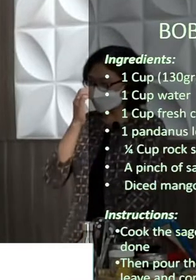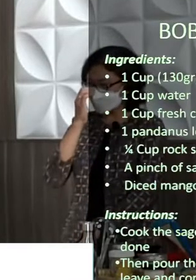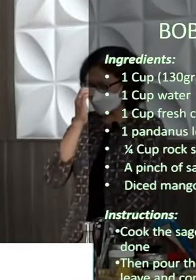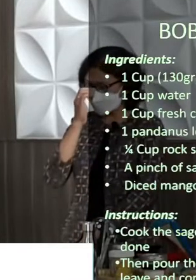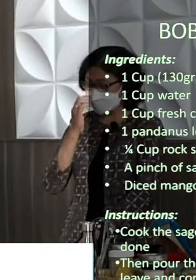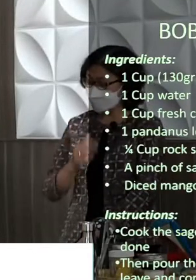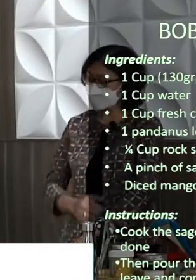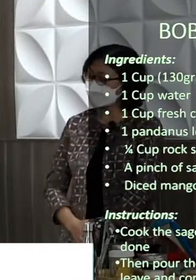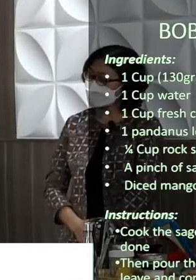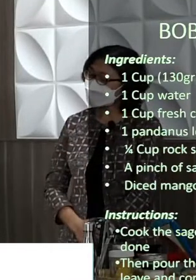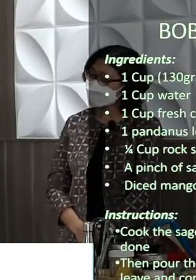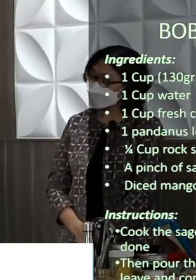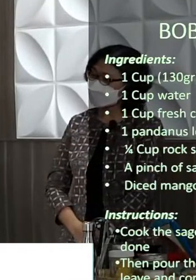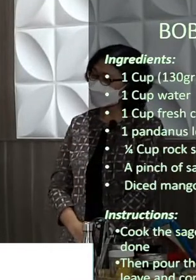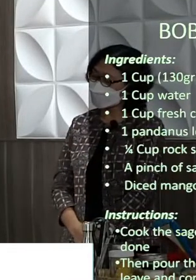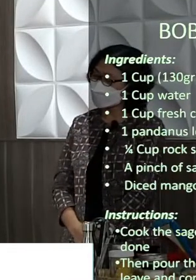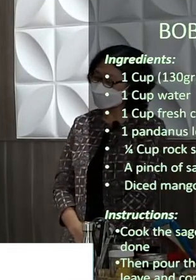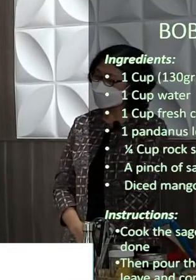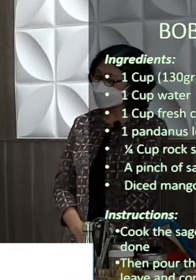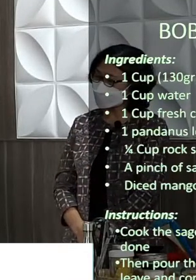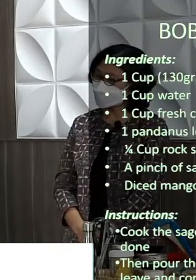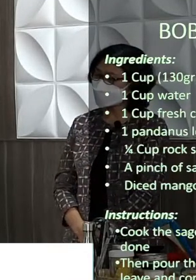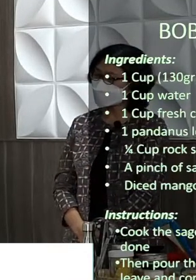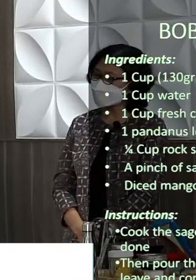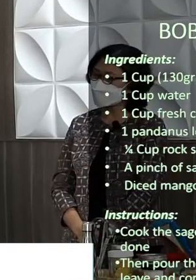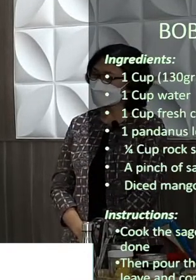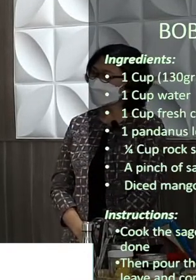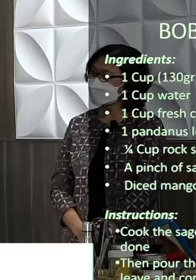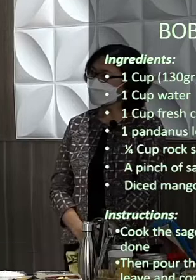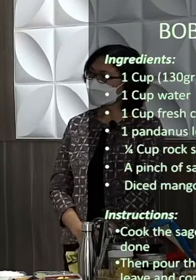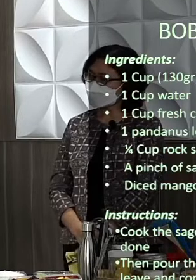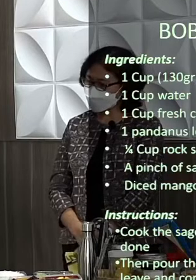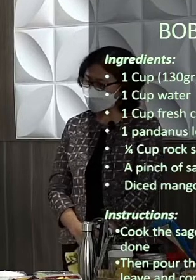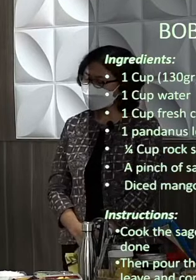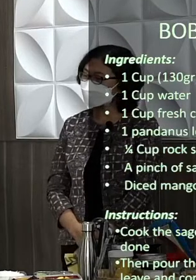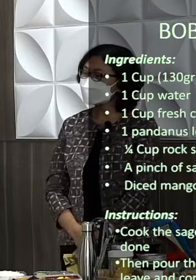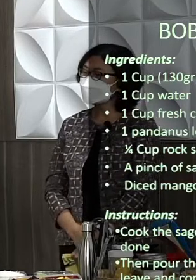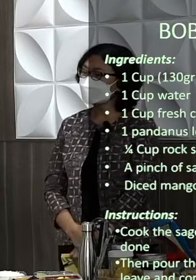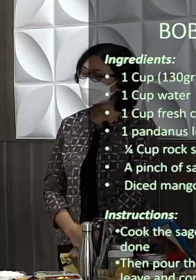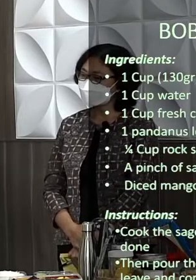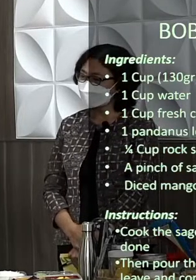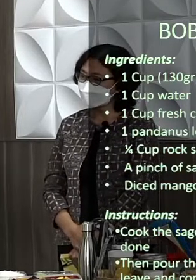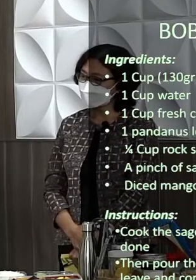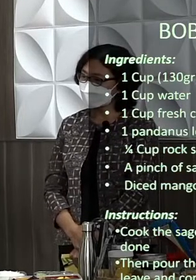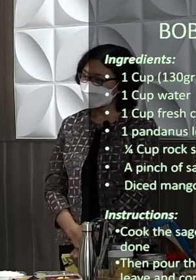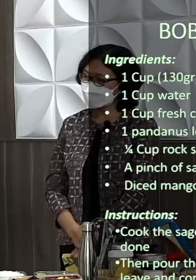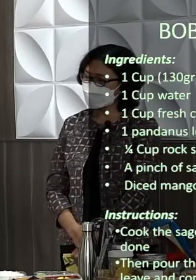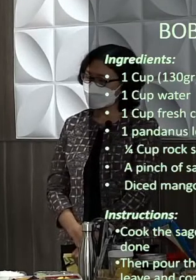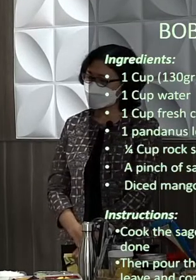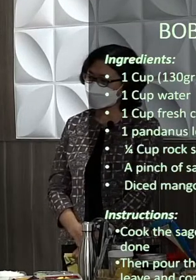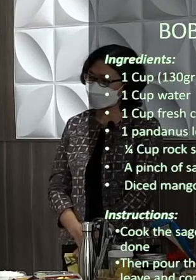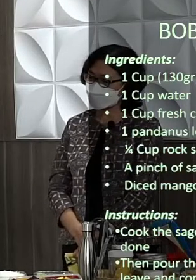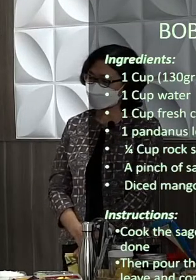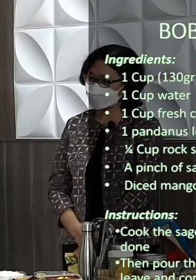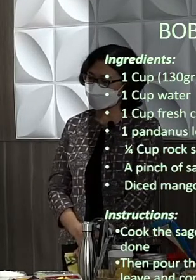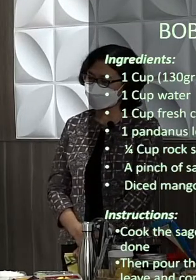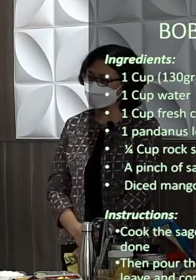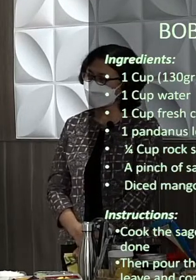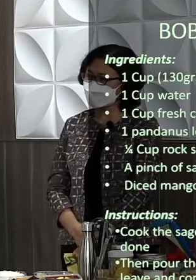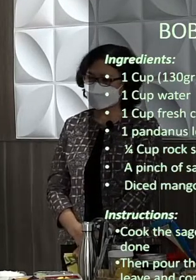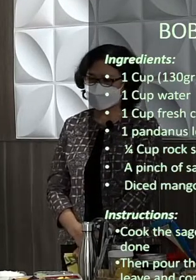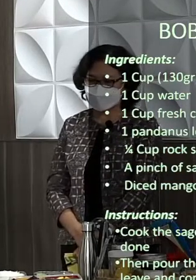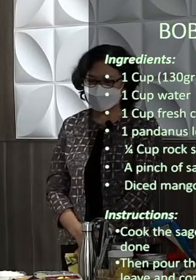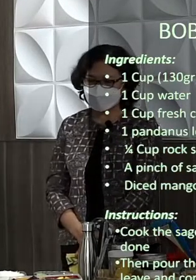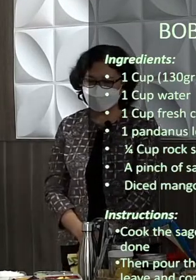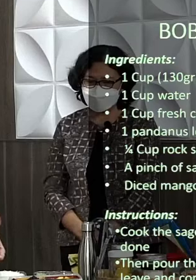salt to give more umami taste. But at the same time, also I